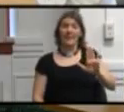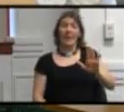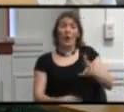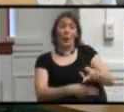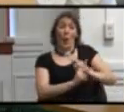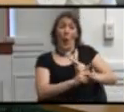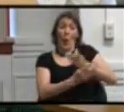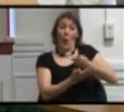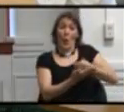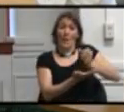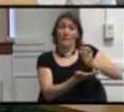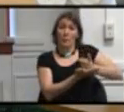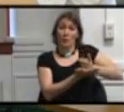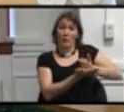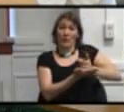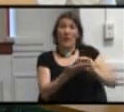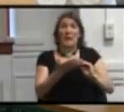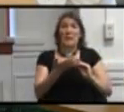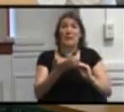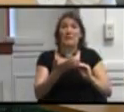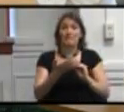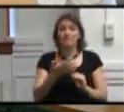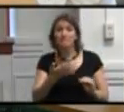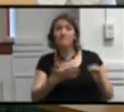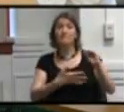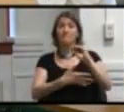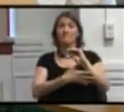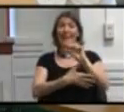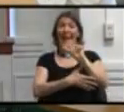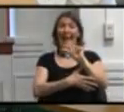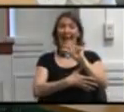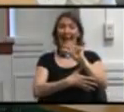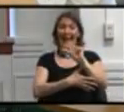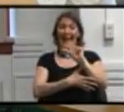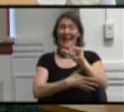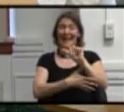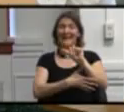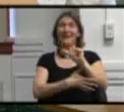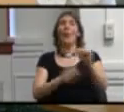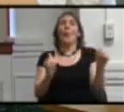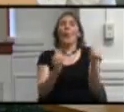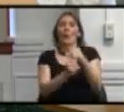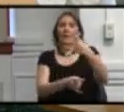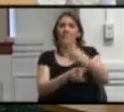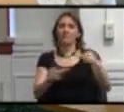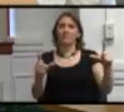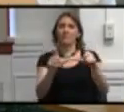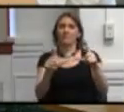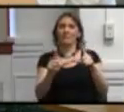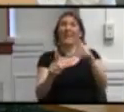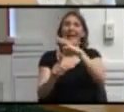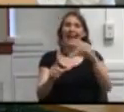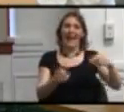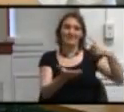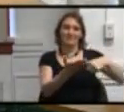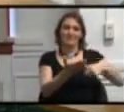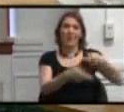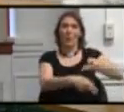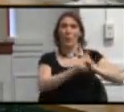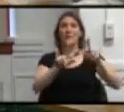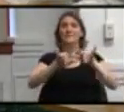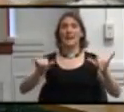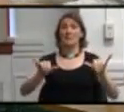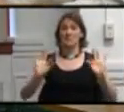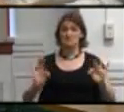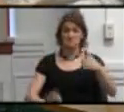Loan, to A instead of C, so that both their liquor license and their loan can